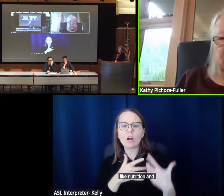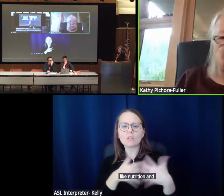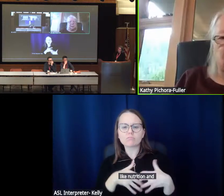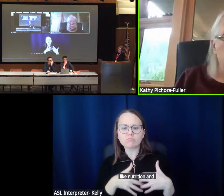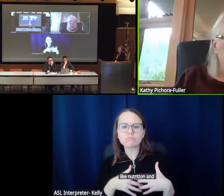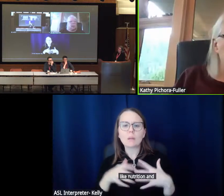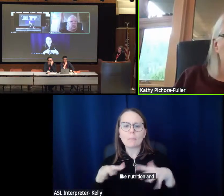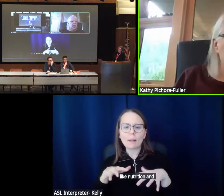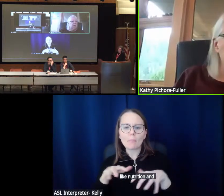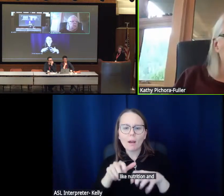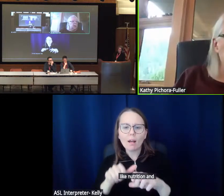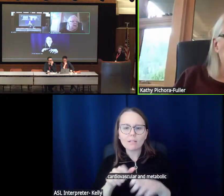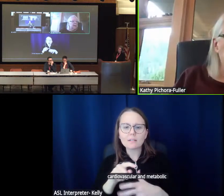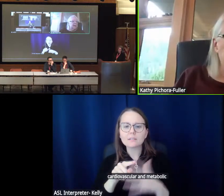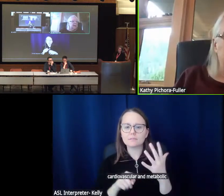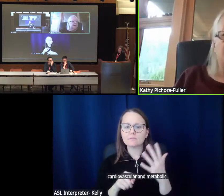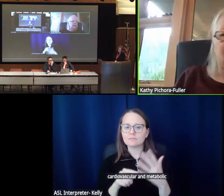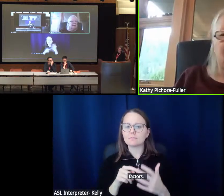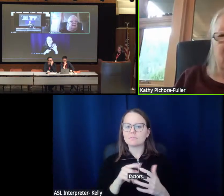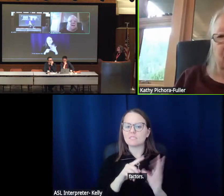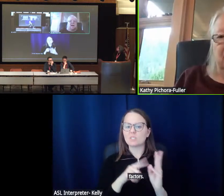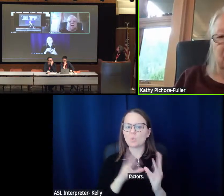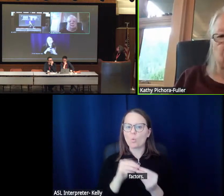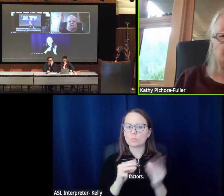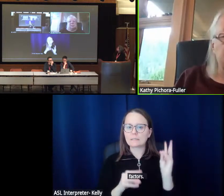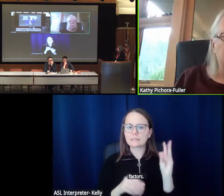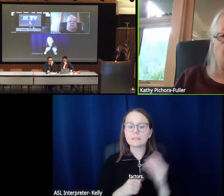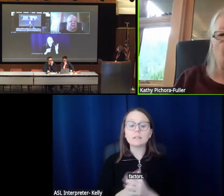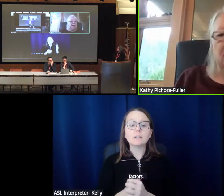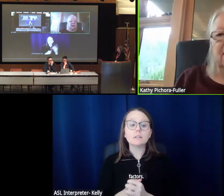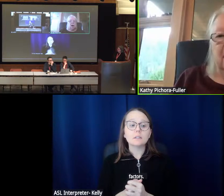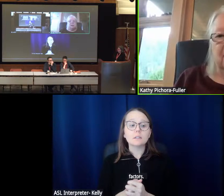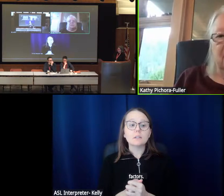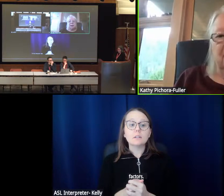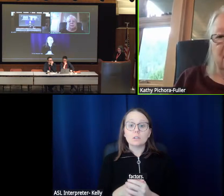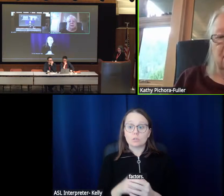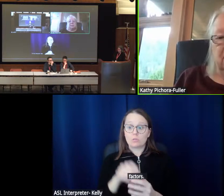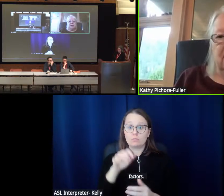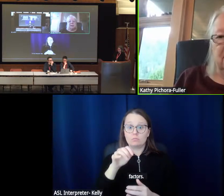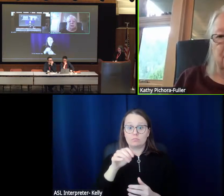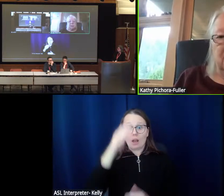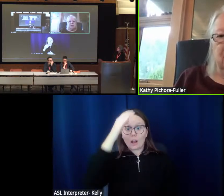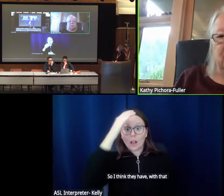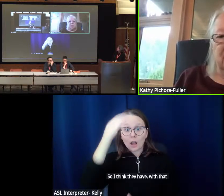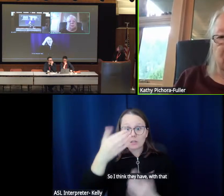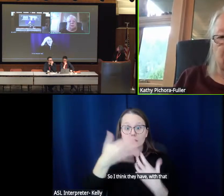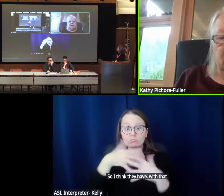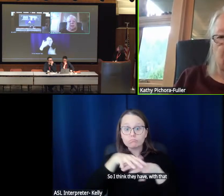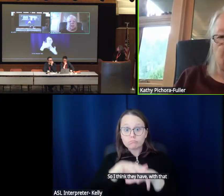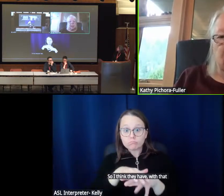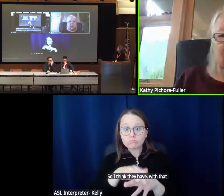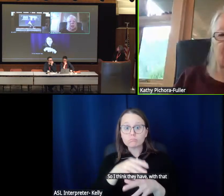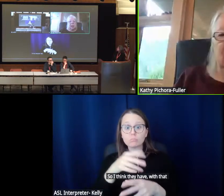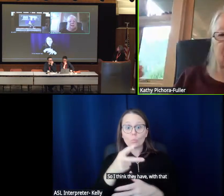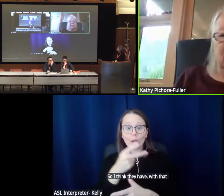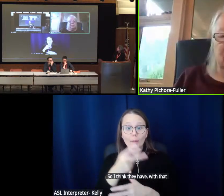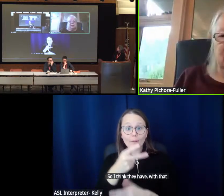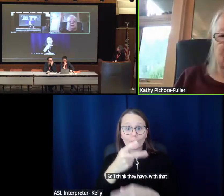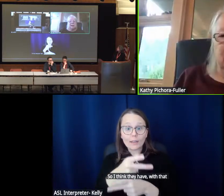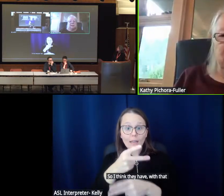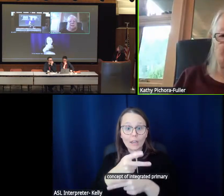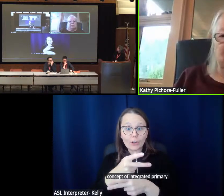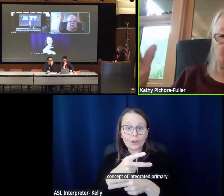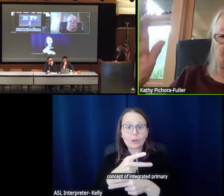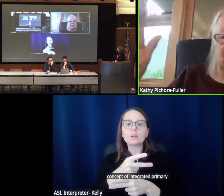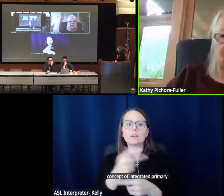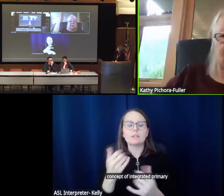factors. So I think they have, with that concept of integrated primary care, given us